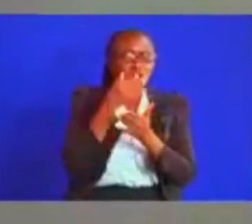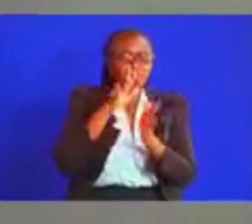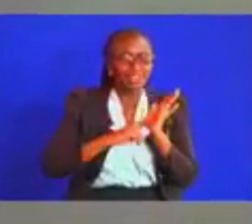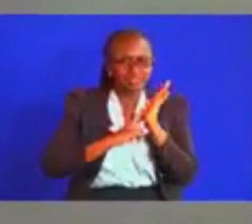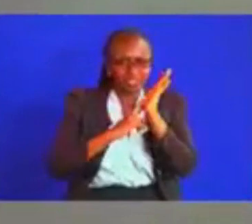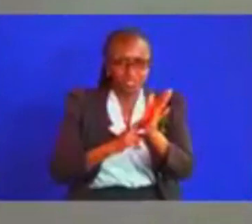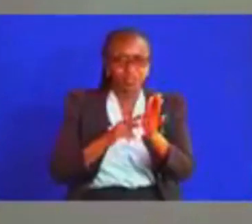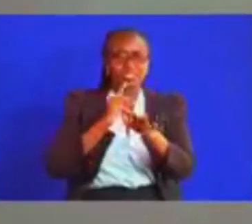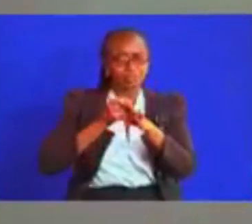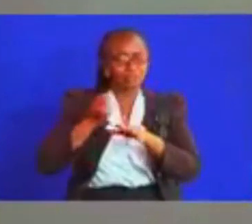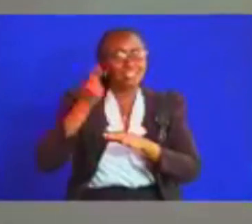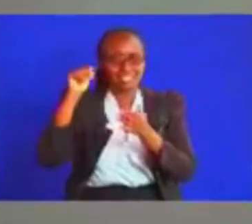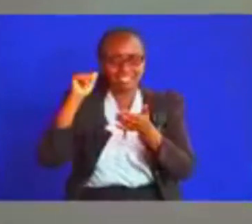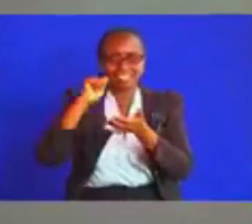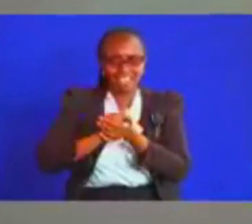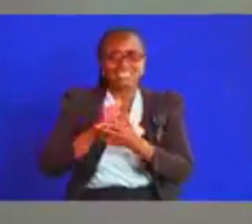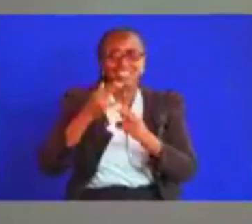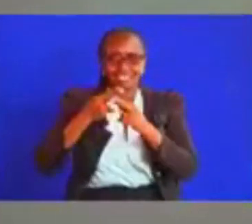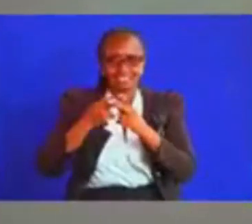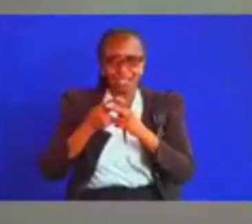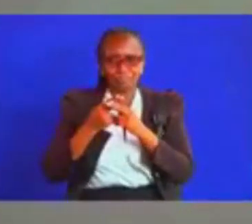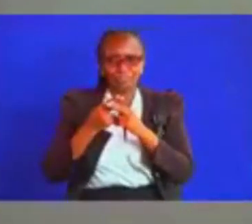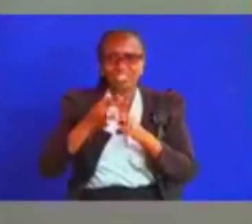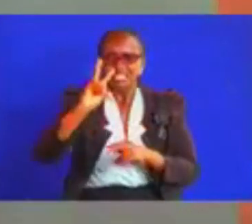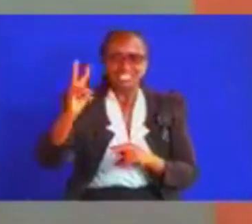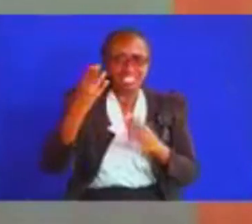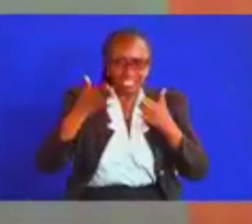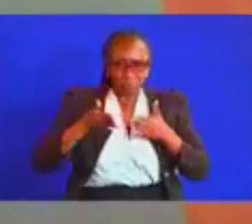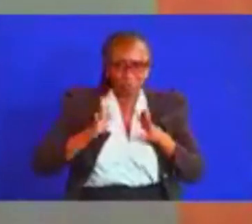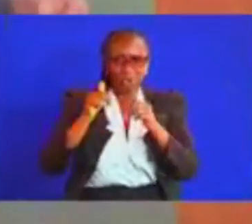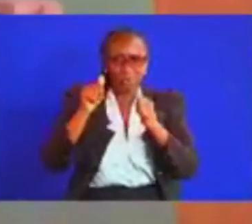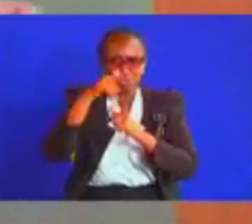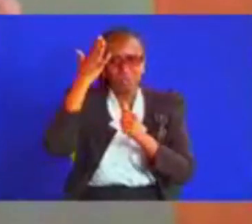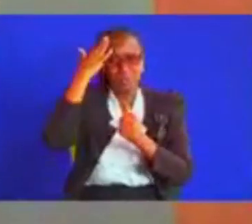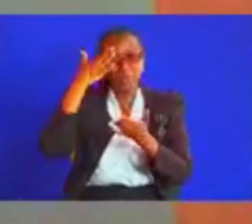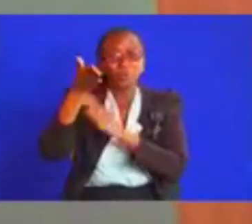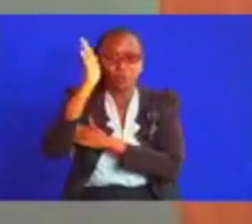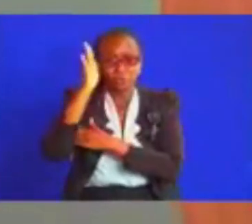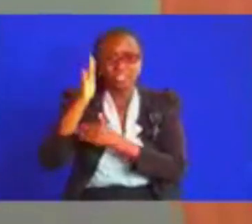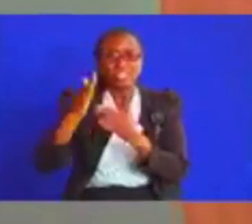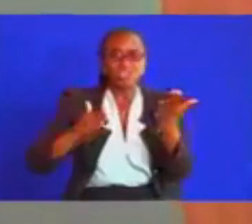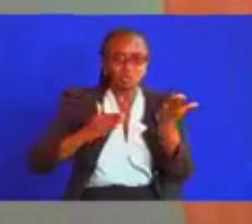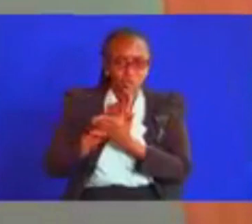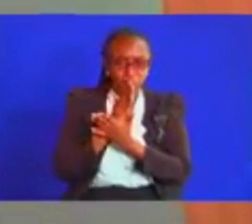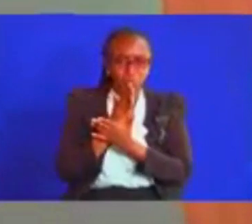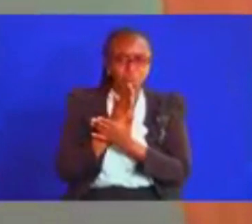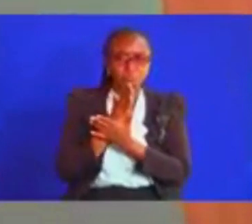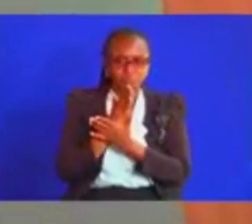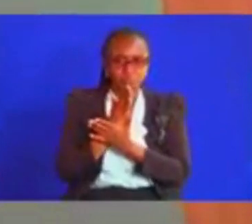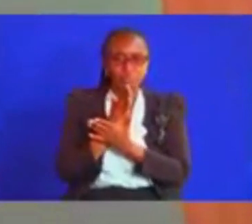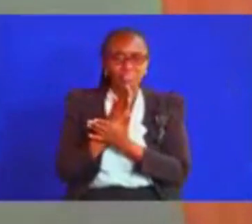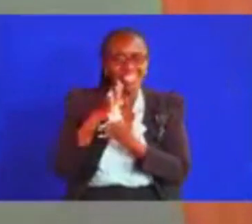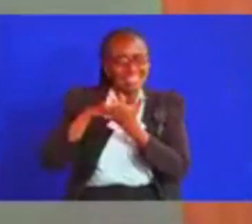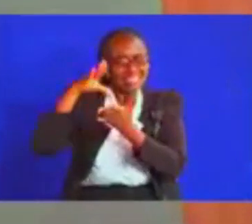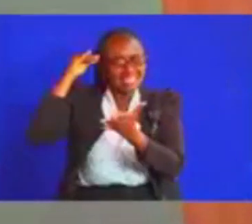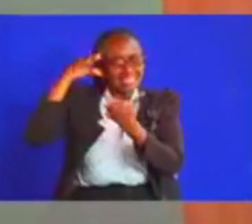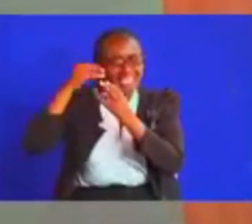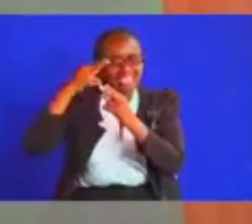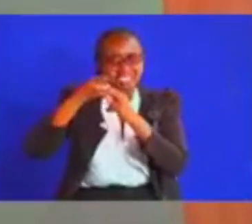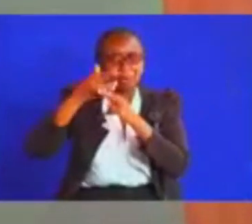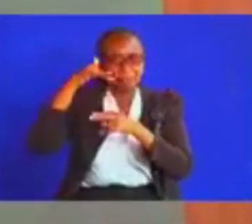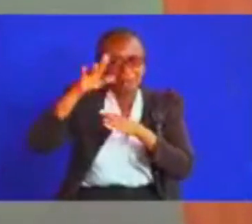captured in that name. Are we together? That the second way we know God is by a meticulous study of his